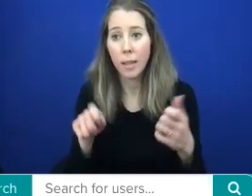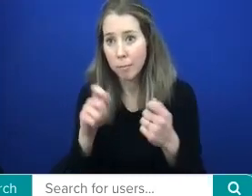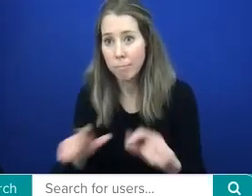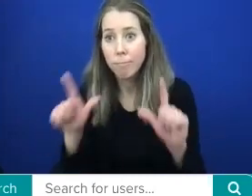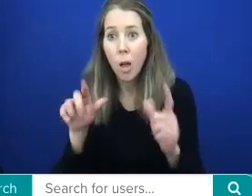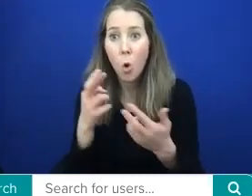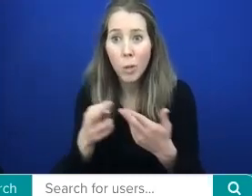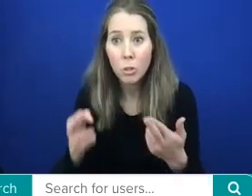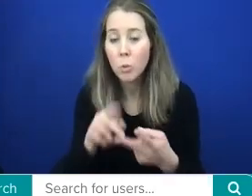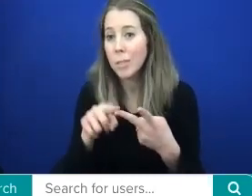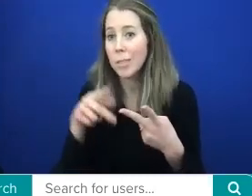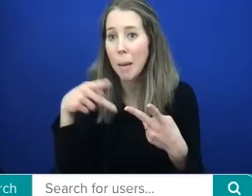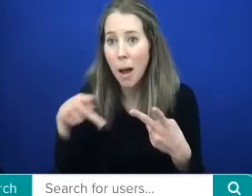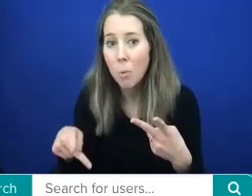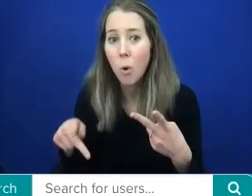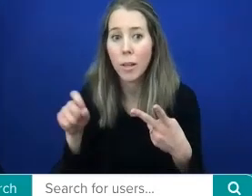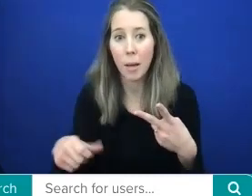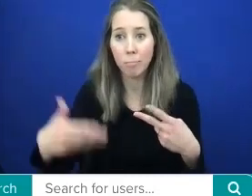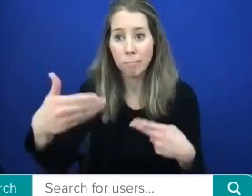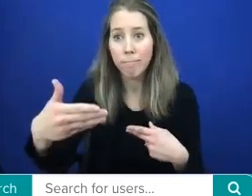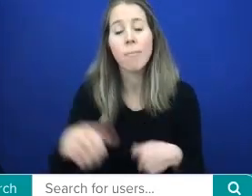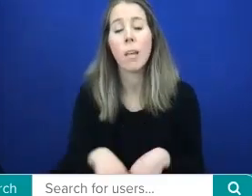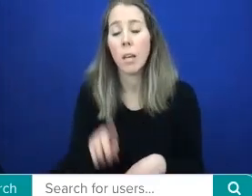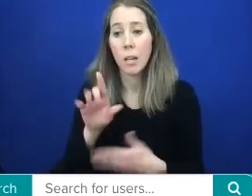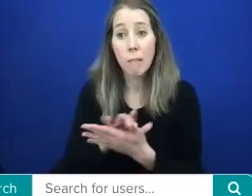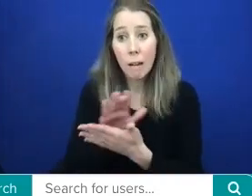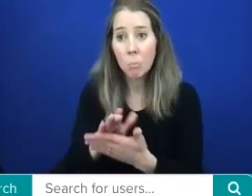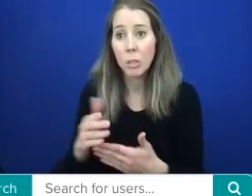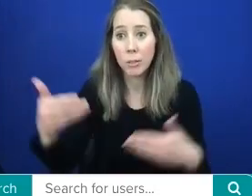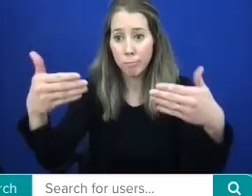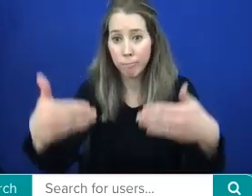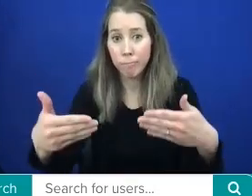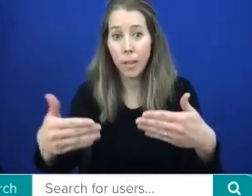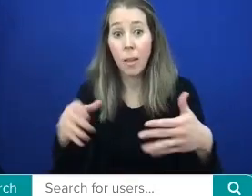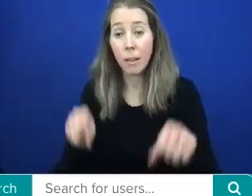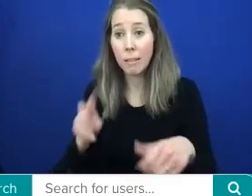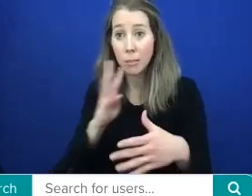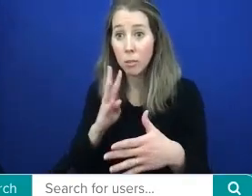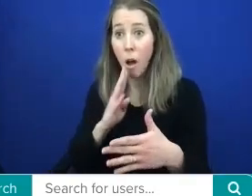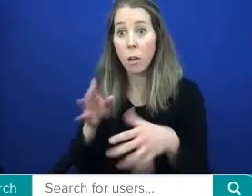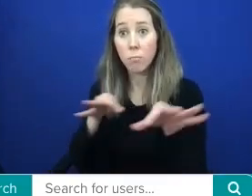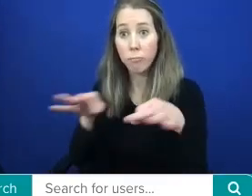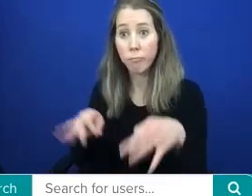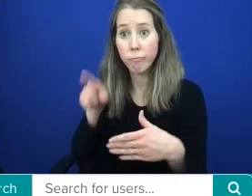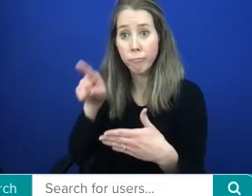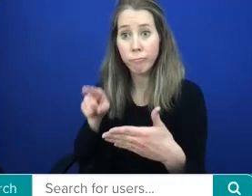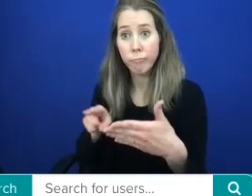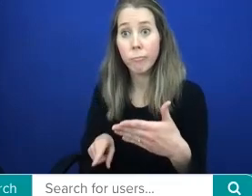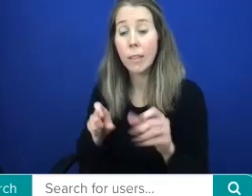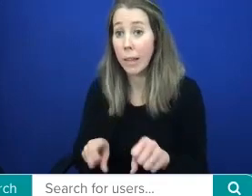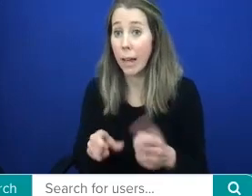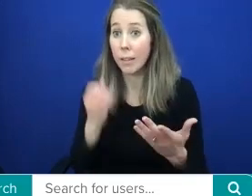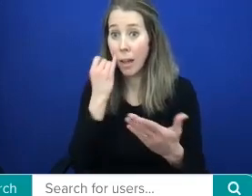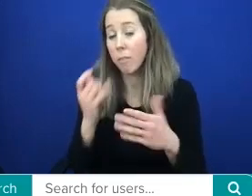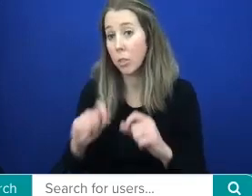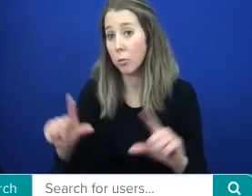resources, PowerPoints, documentation, anything that they want to talk through in their presentation. They can do that as well through sharing